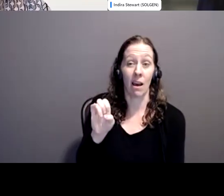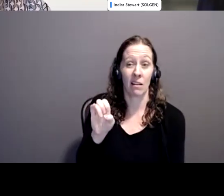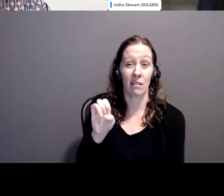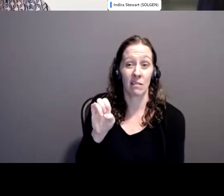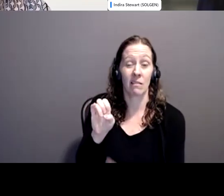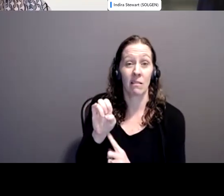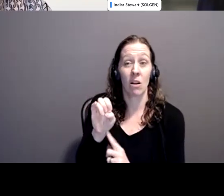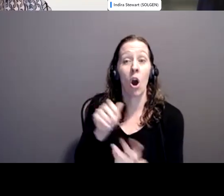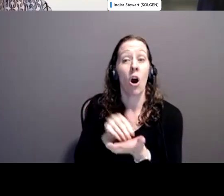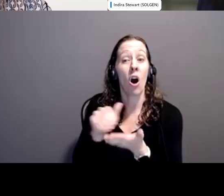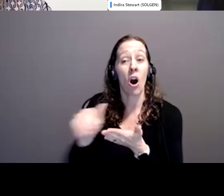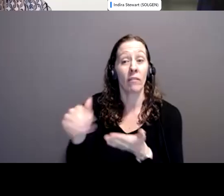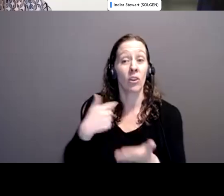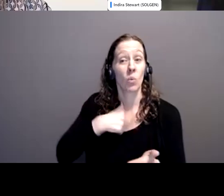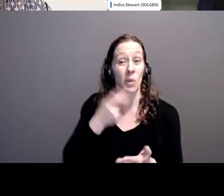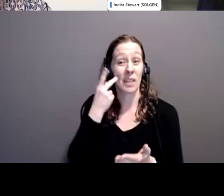individuals with dementia.